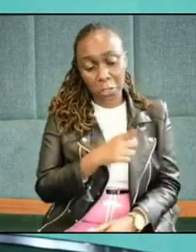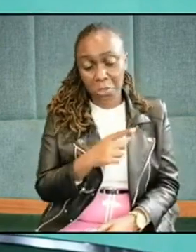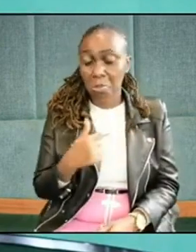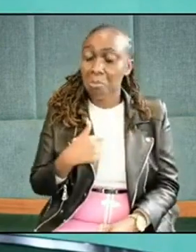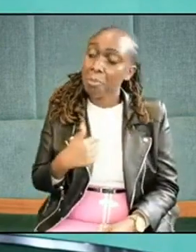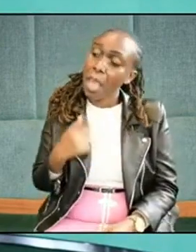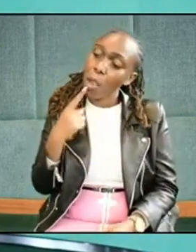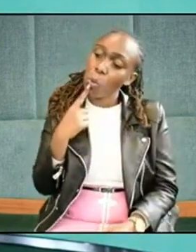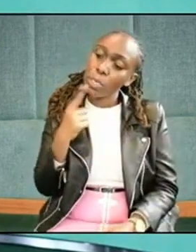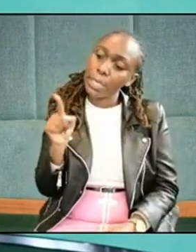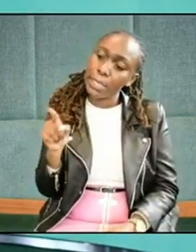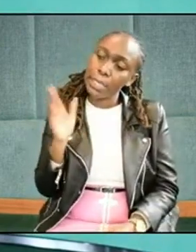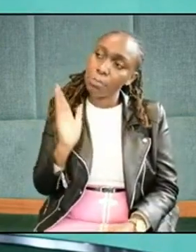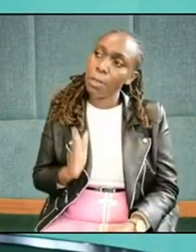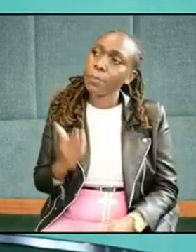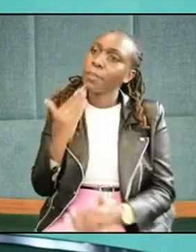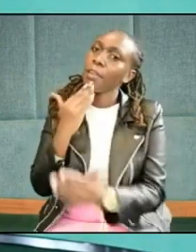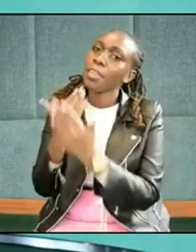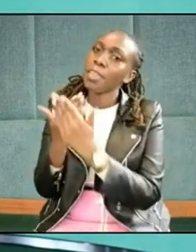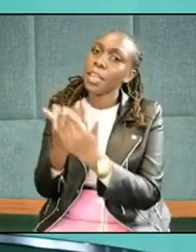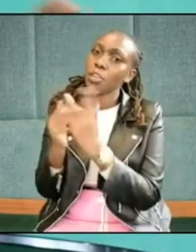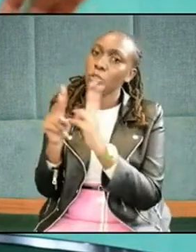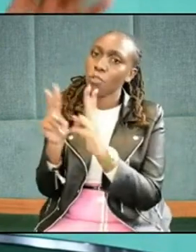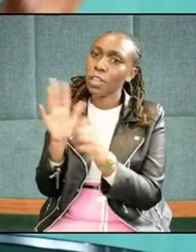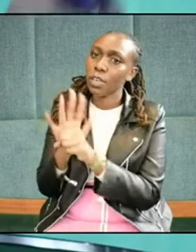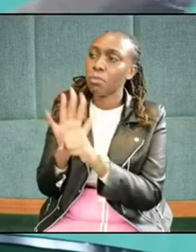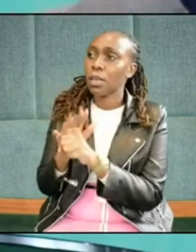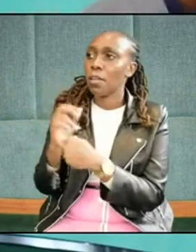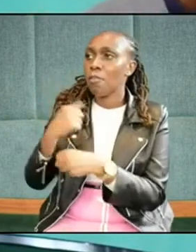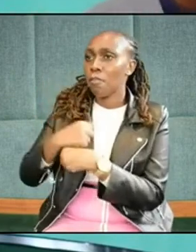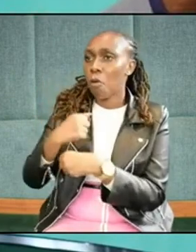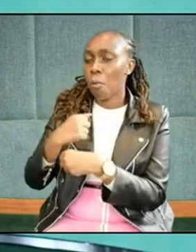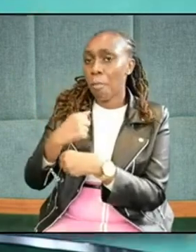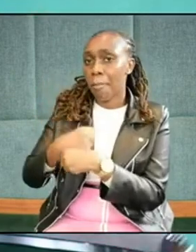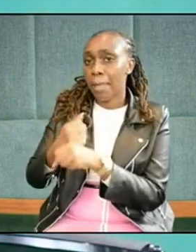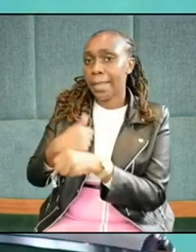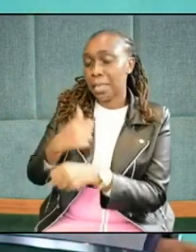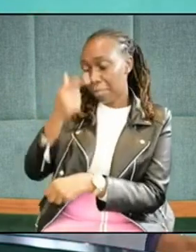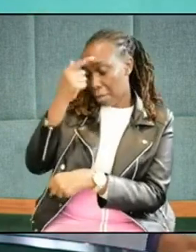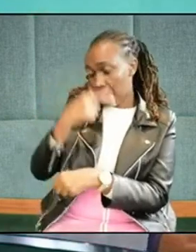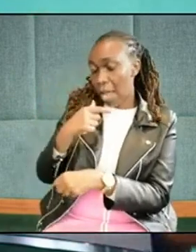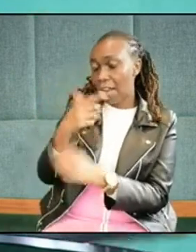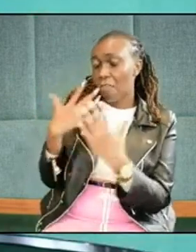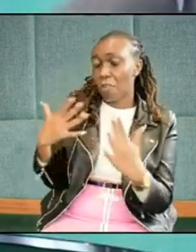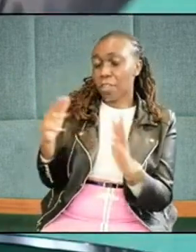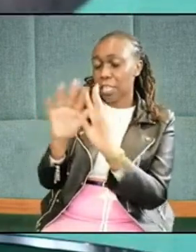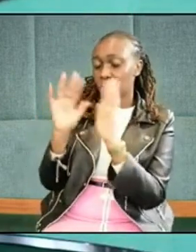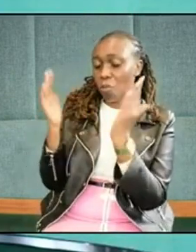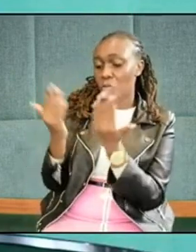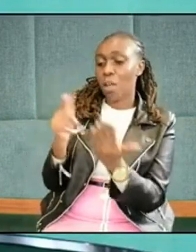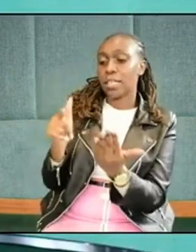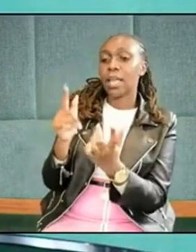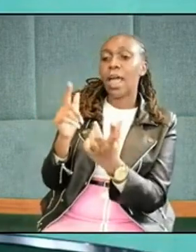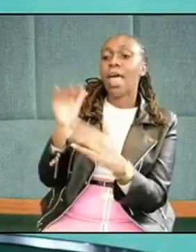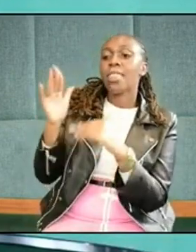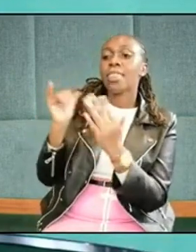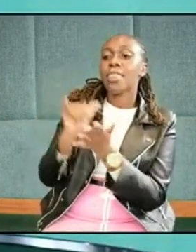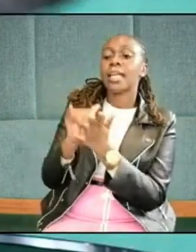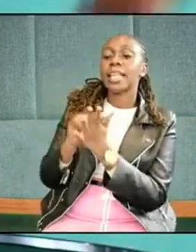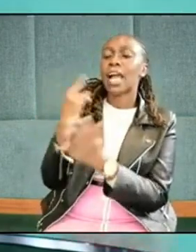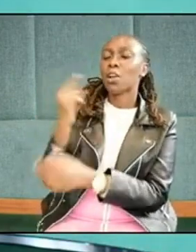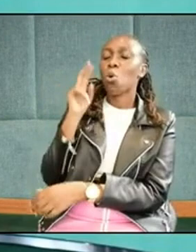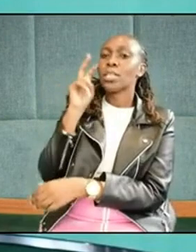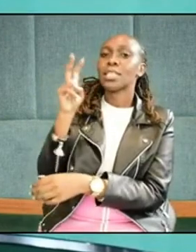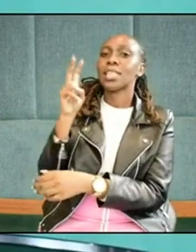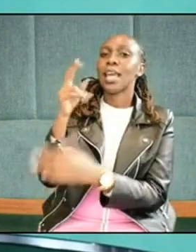I would say to him, thank you so much for making me blind to the things of this world, that I may see the